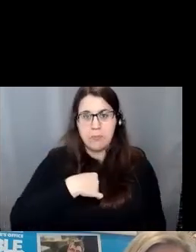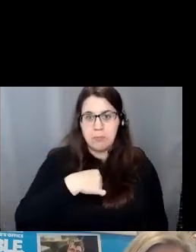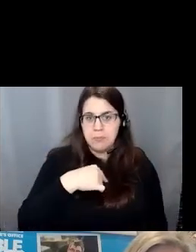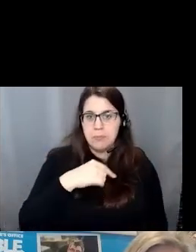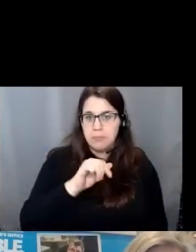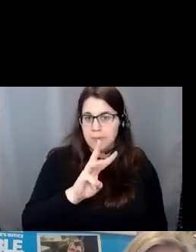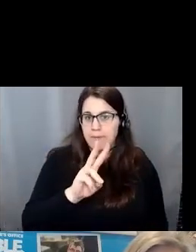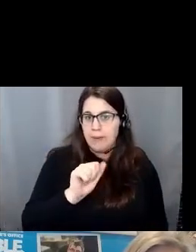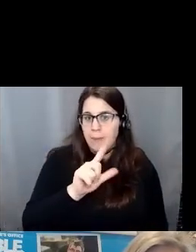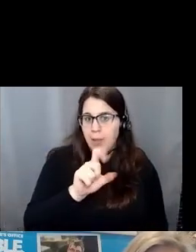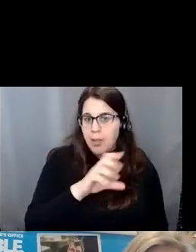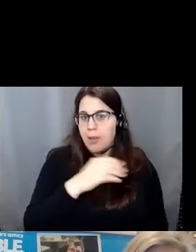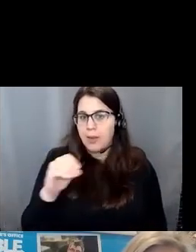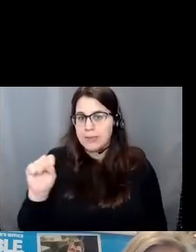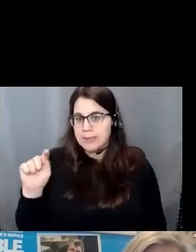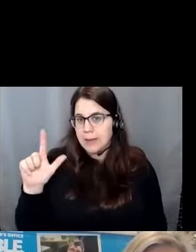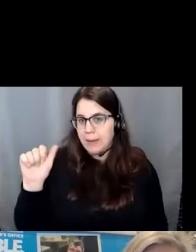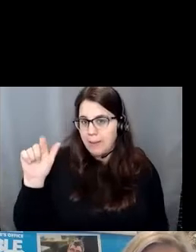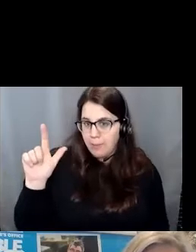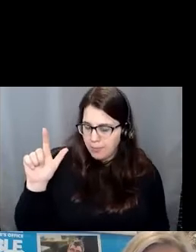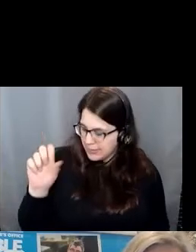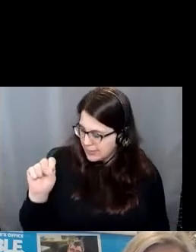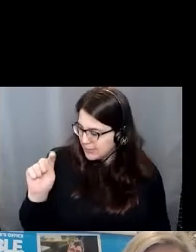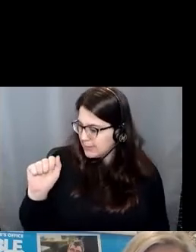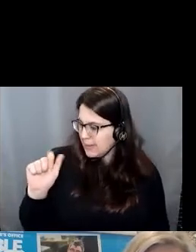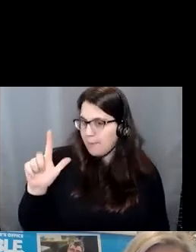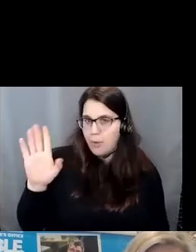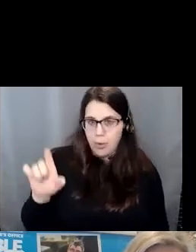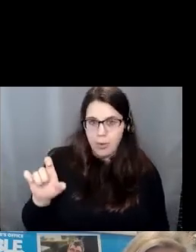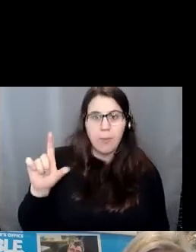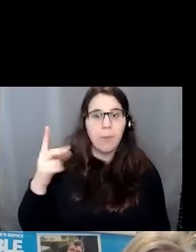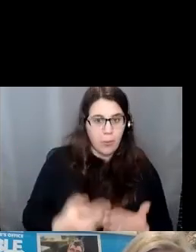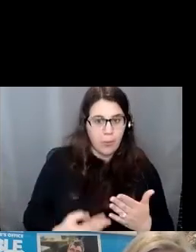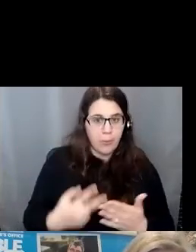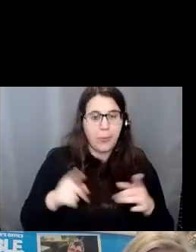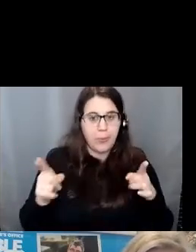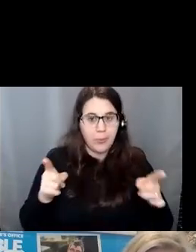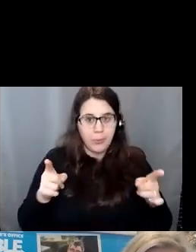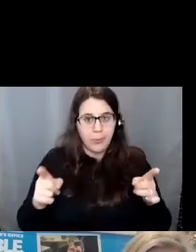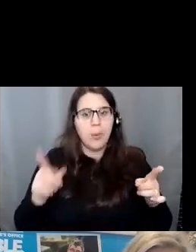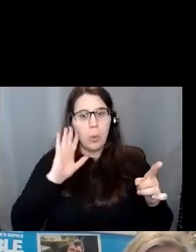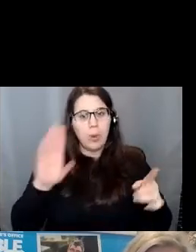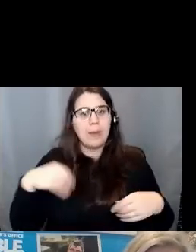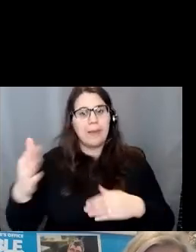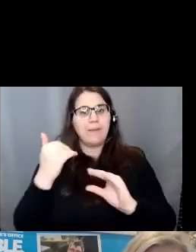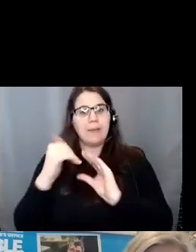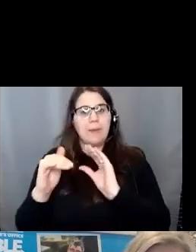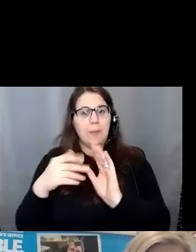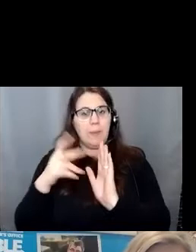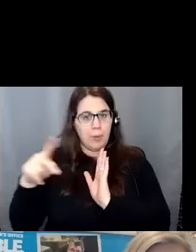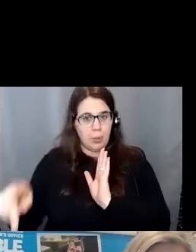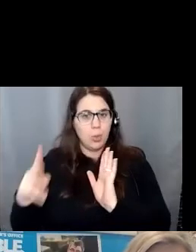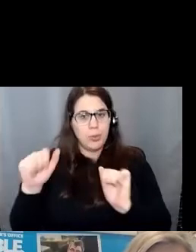WVABLE. And so you will get a copy of this PowerPoint so that you will have these numbers for reference. Stable